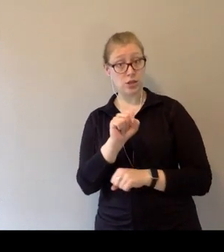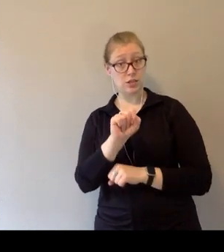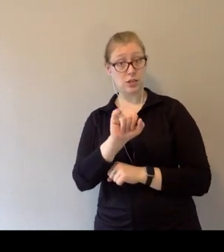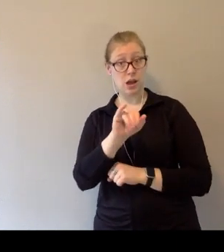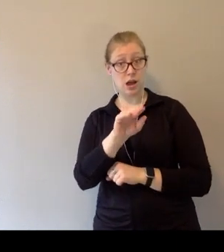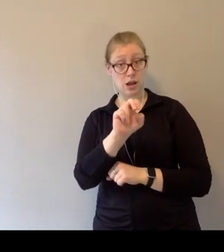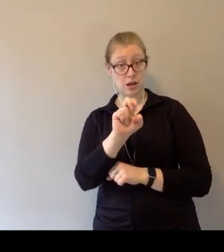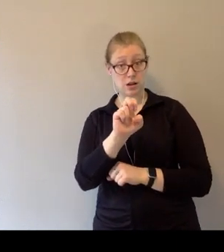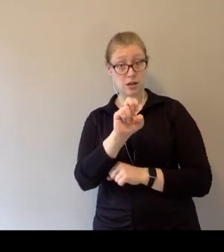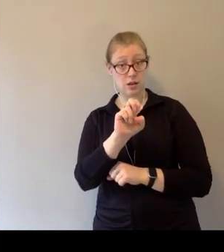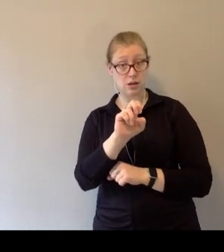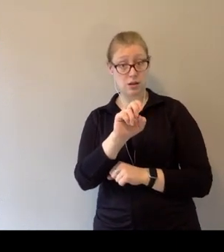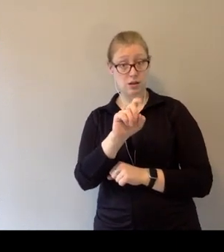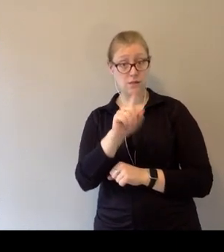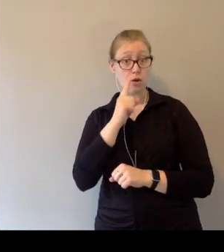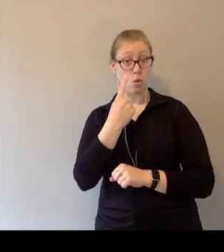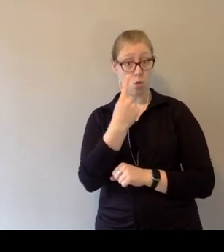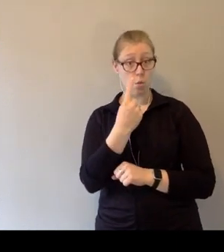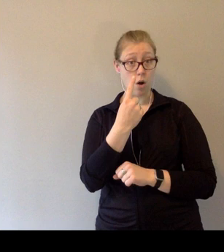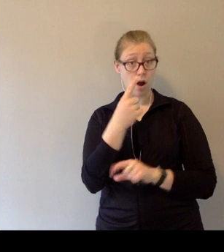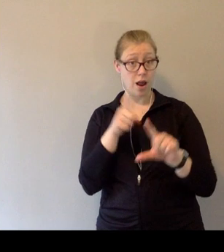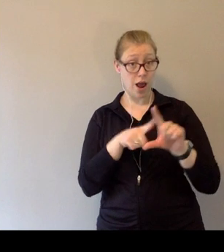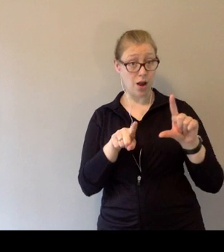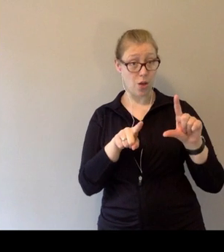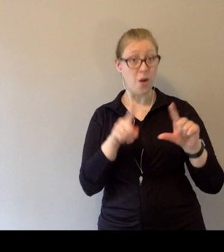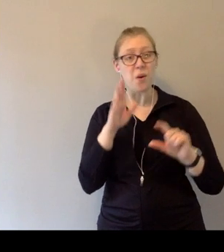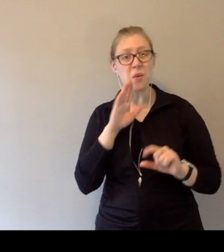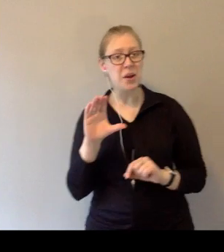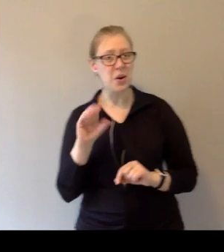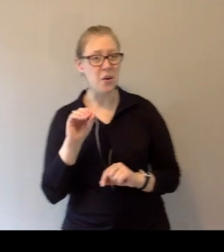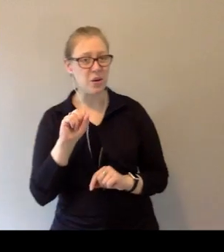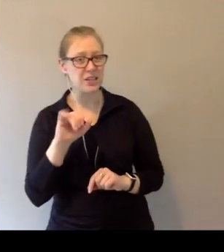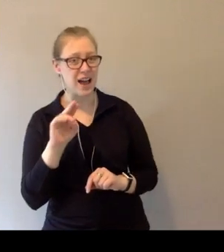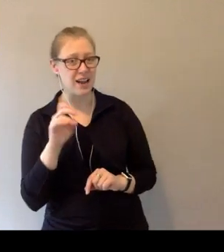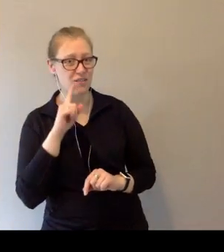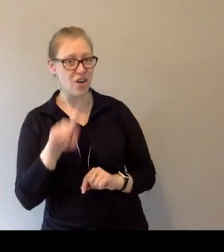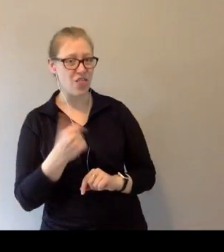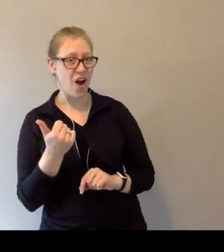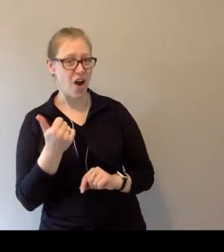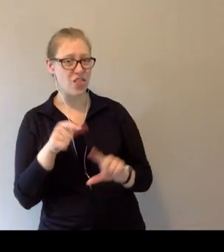of one angle is going to be the cosine of the other. So I